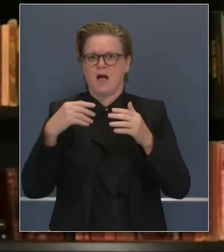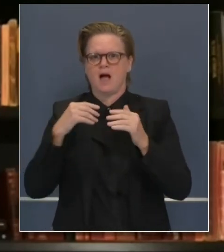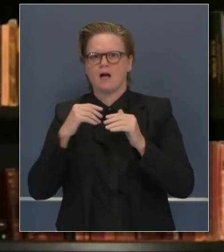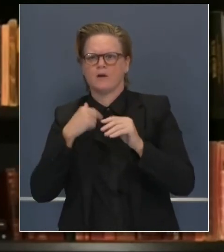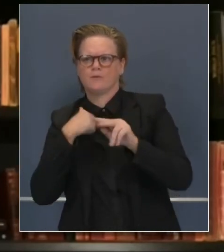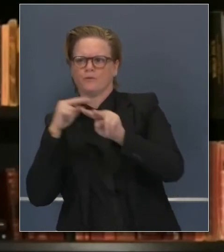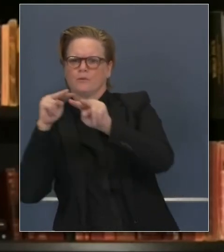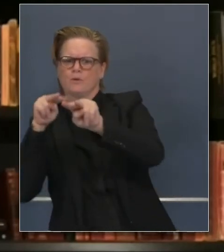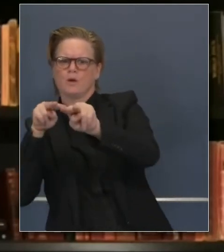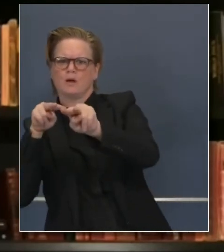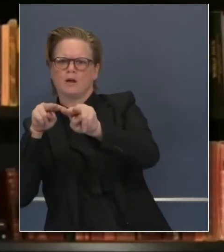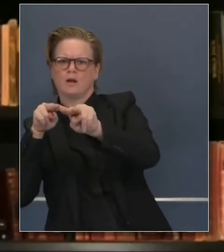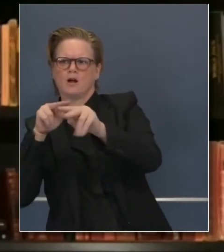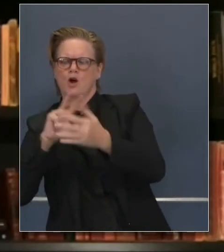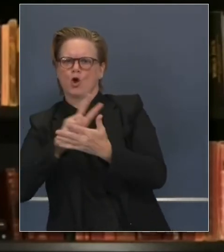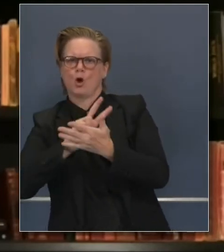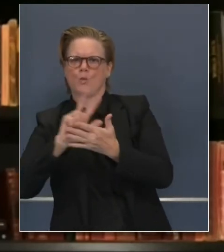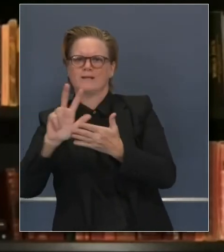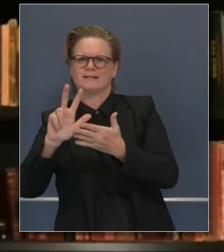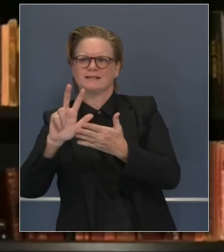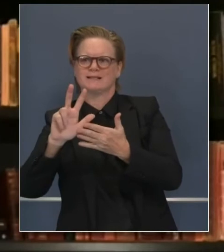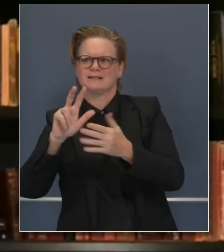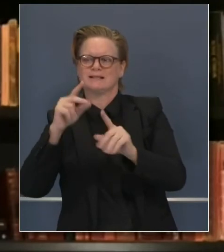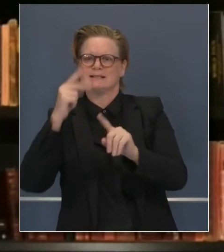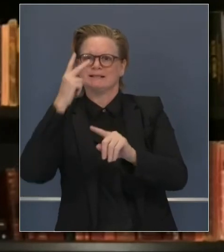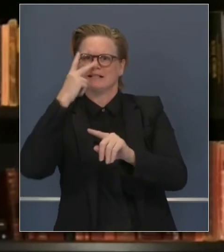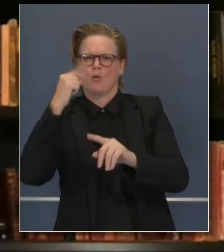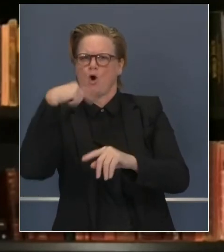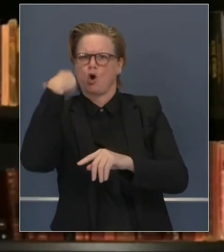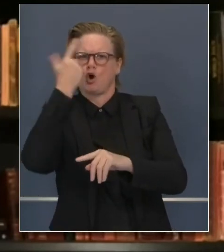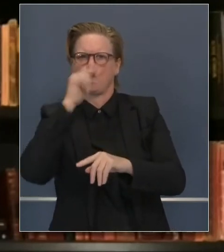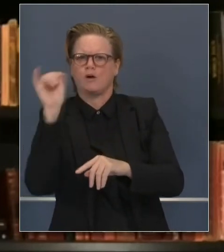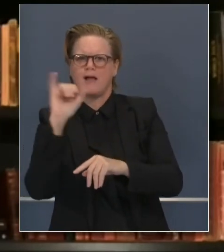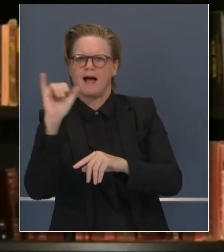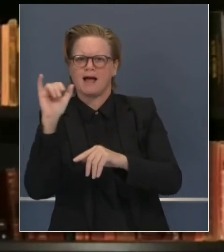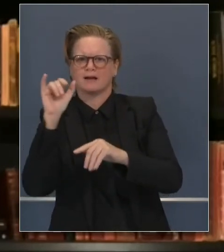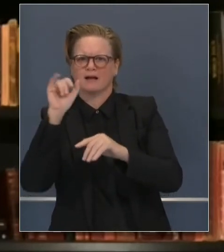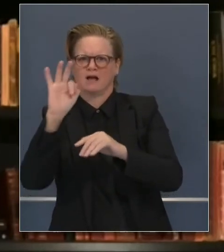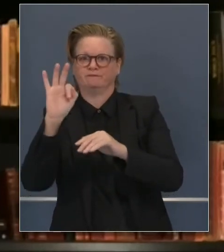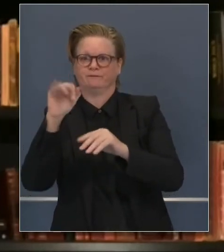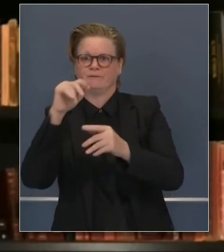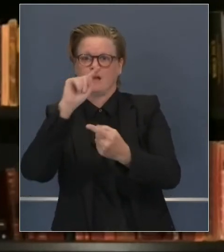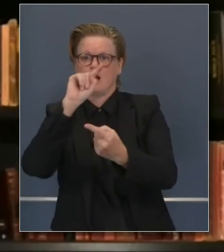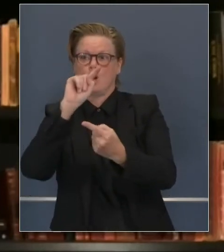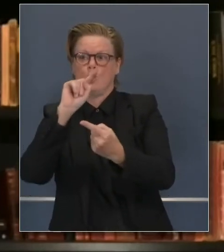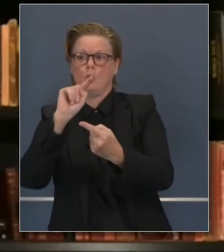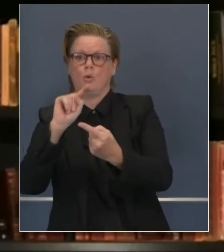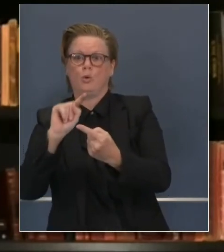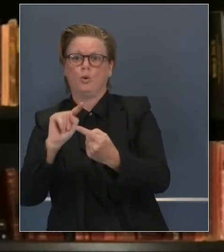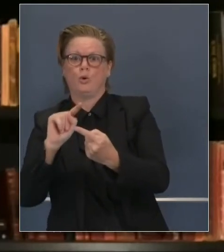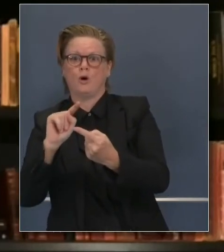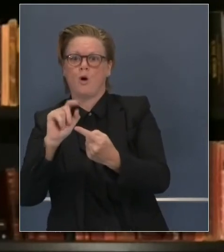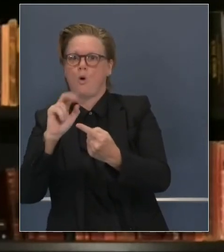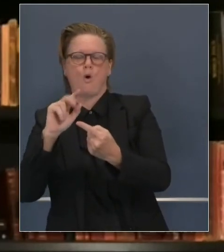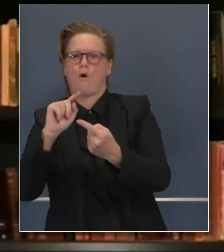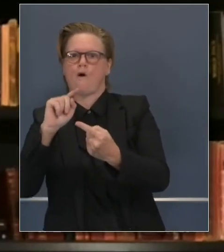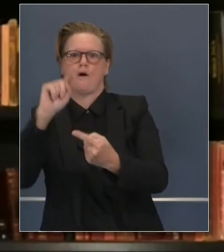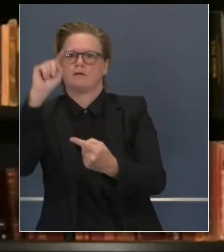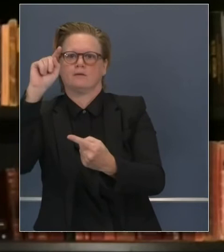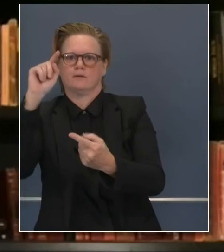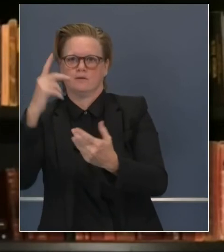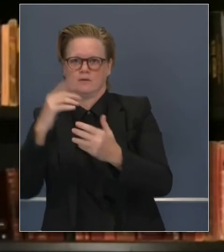our expectations are. And Dr. Galley, now we'll turn it over to him to talk about how one gets off